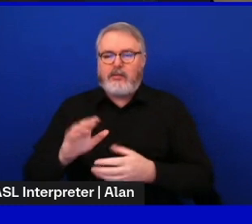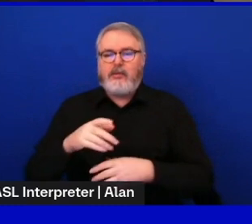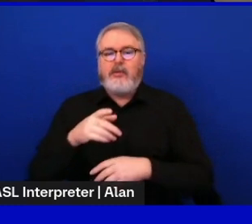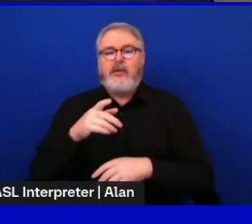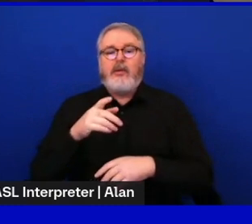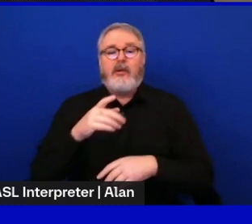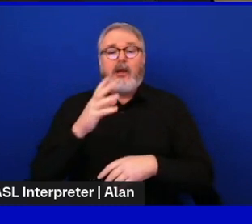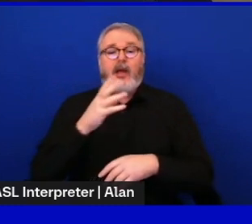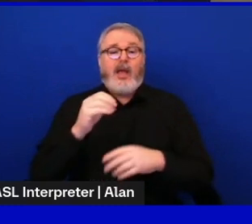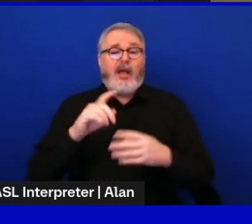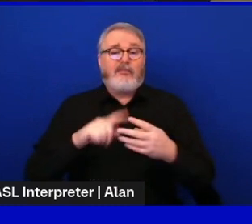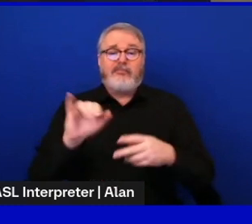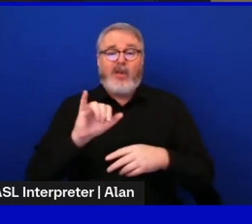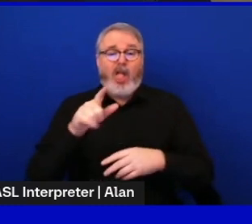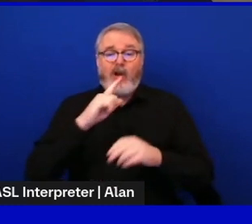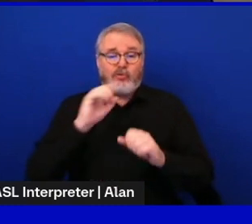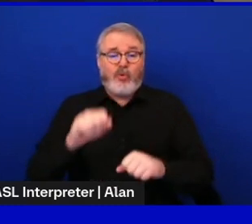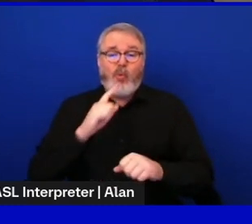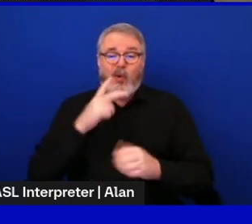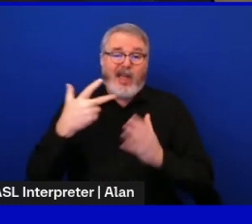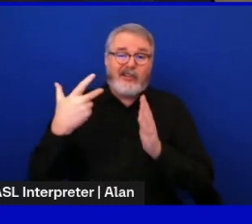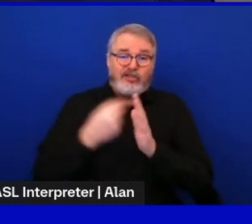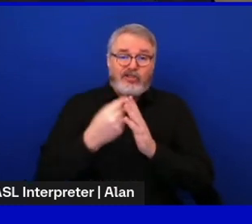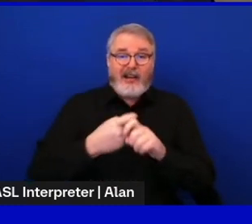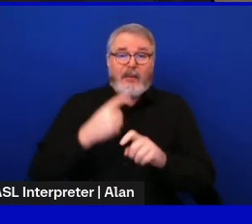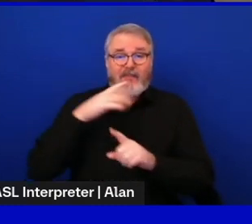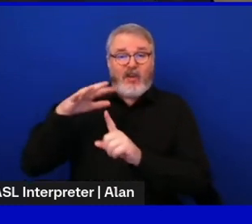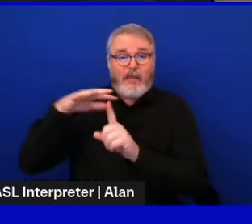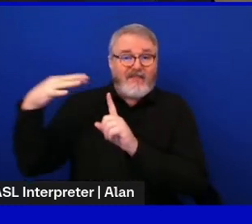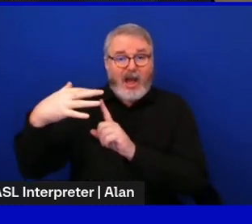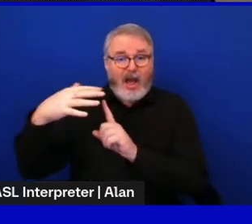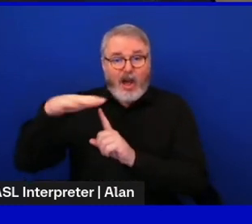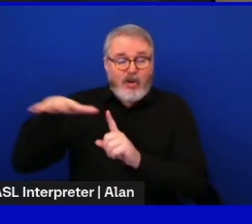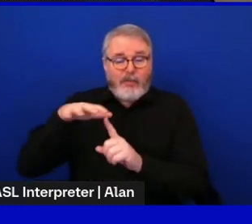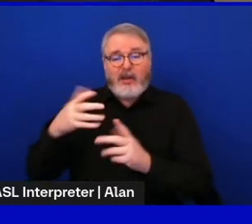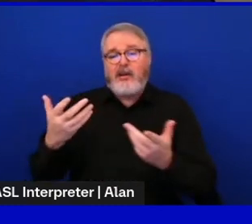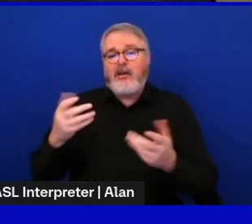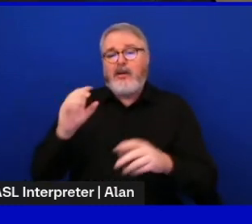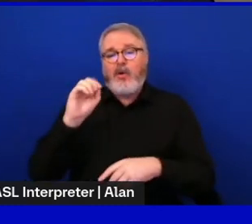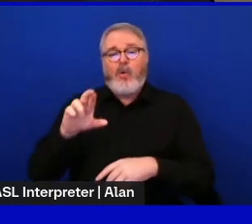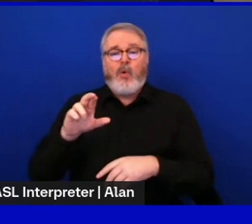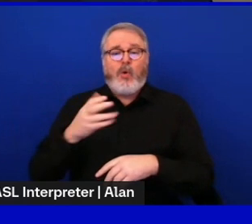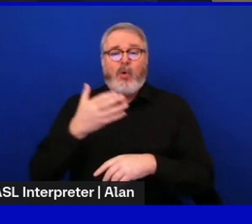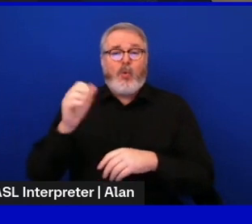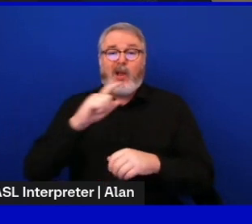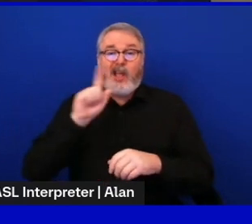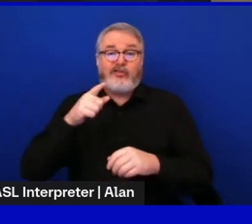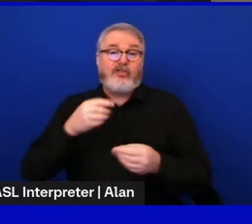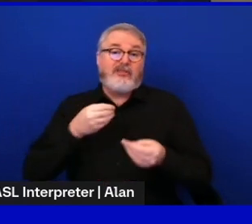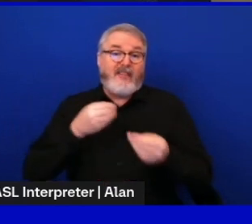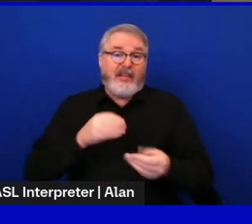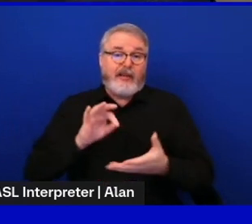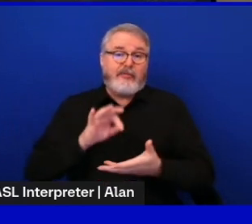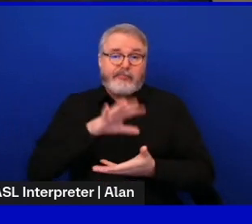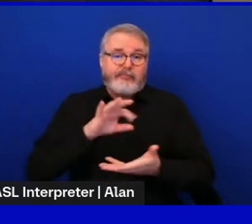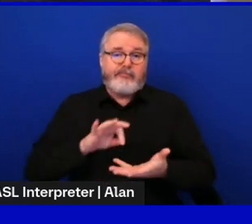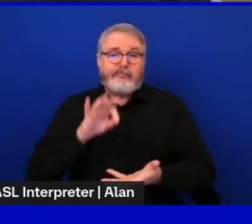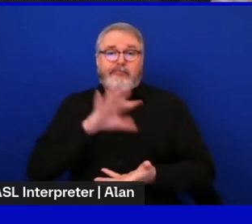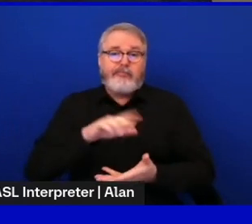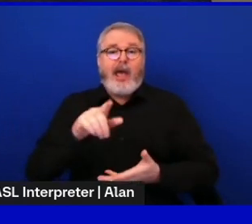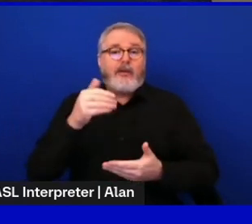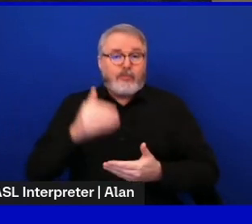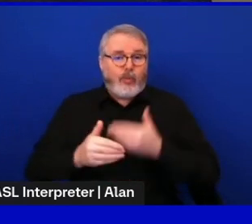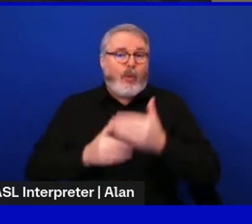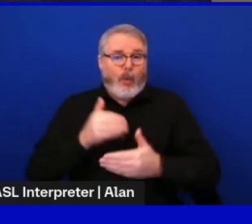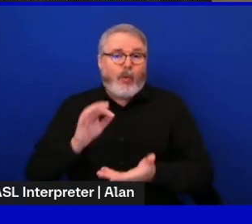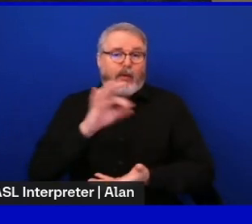You can actually dynamically inject them from the environment. So you can just feed them in as you go along